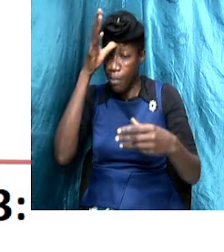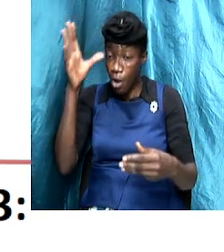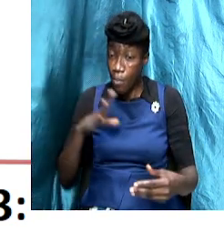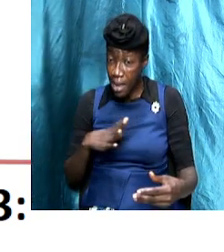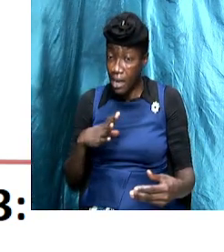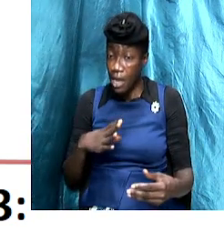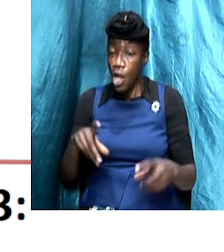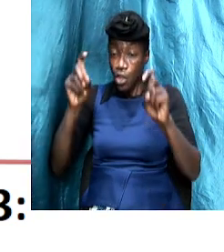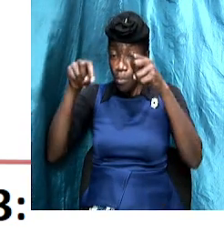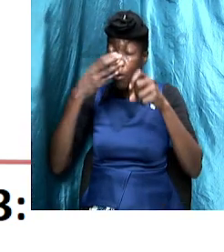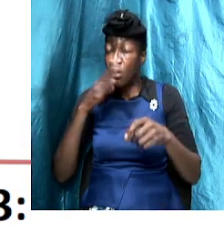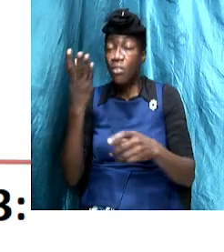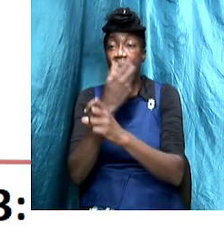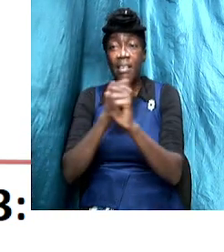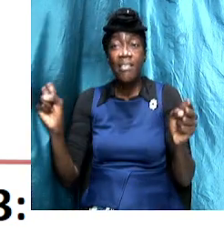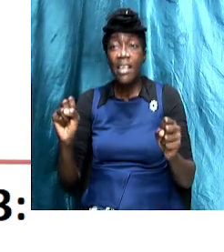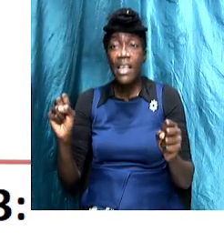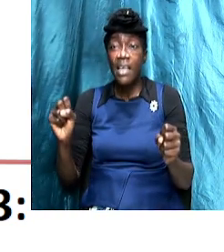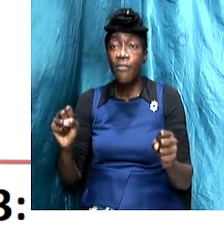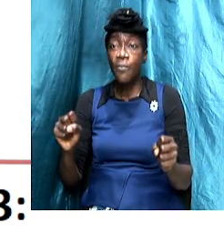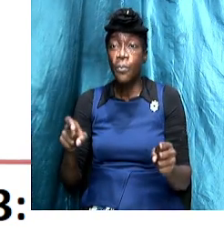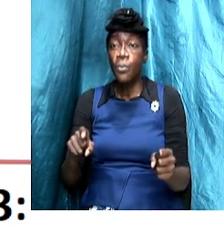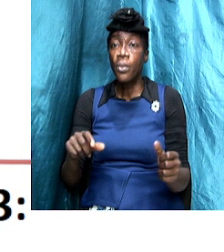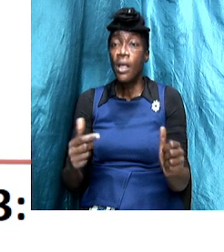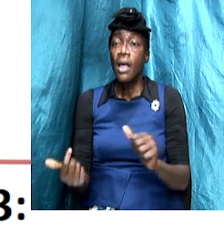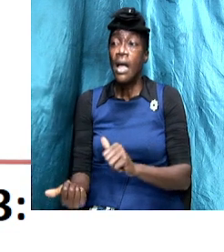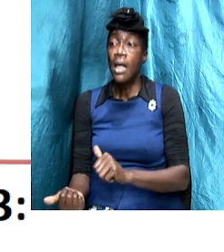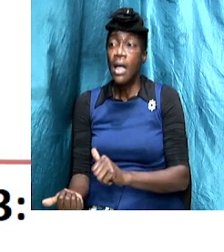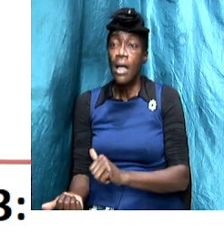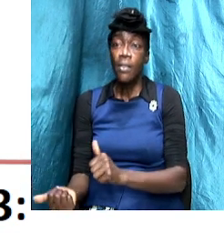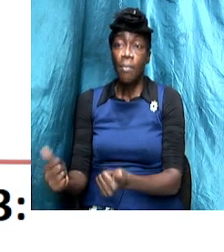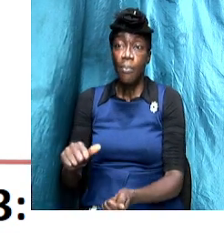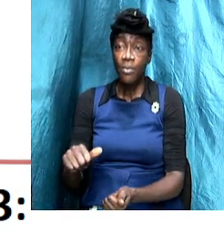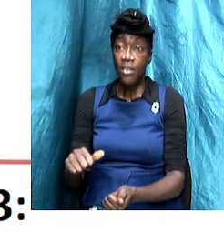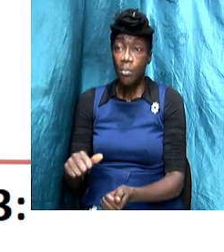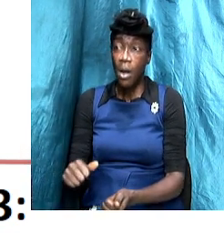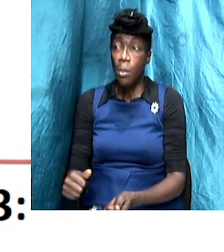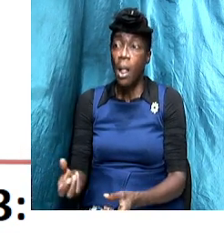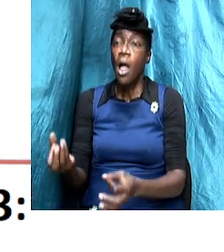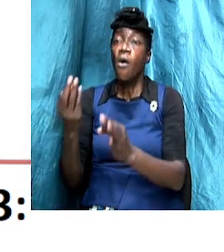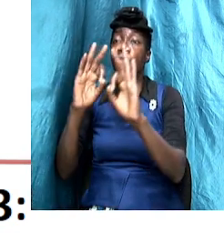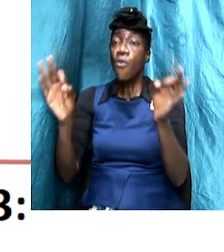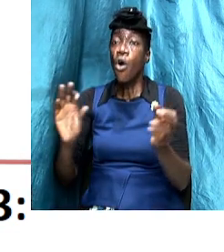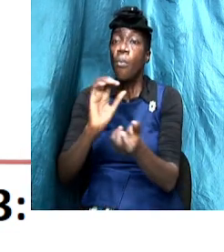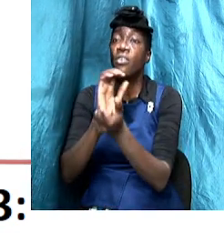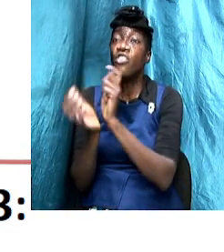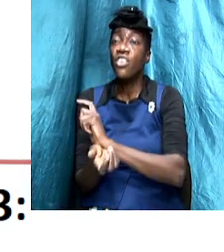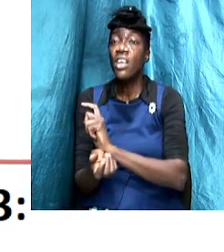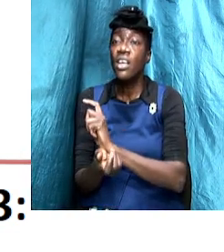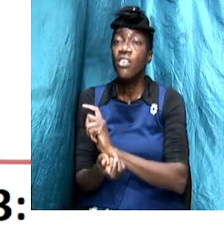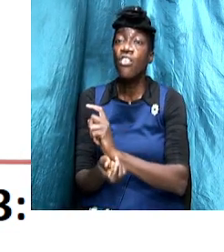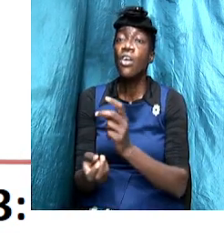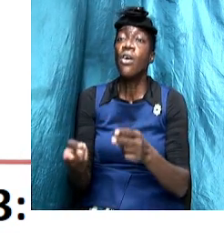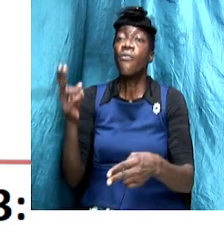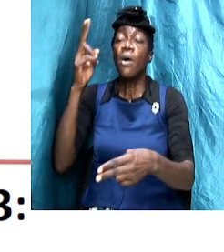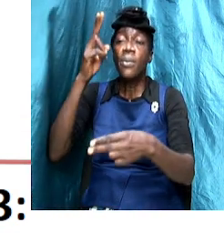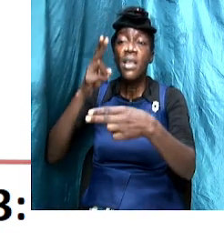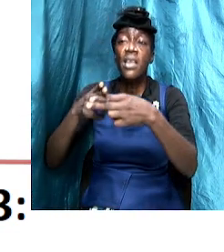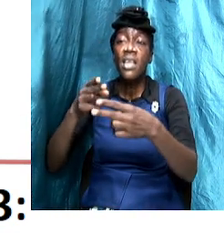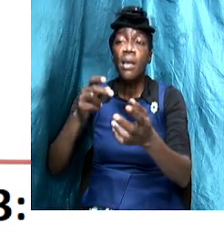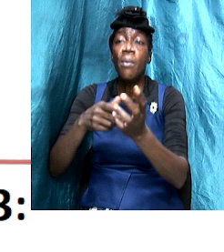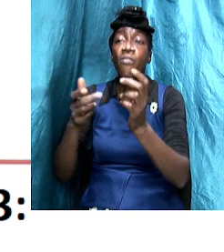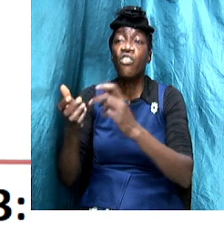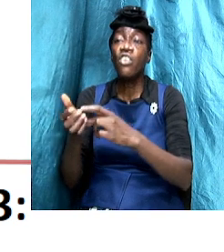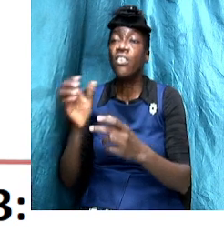263, and I took the quote, it said the baptismal formula was changed from the name of Jesus Christ to the words